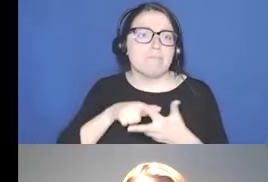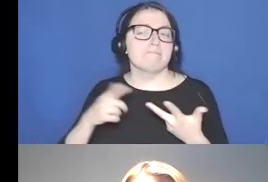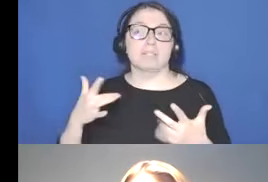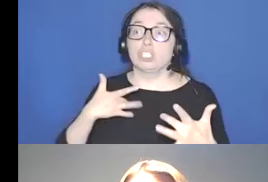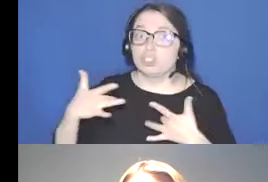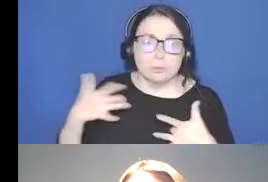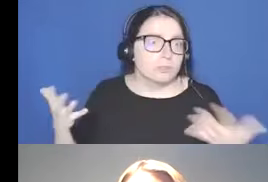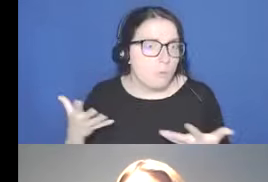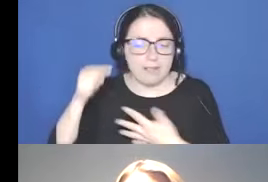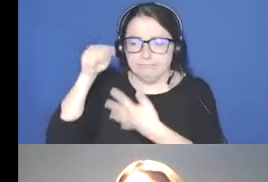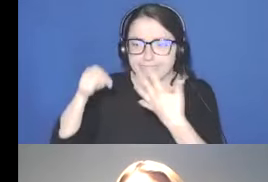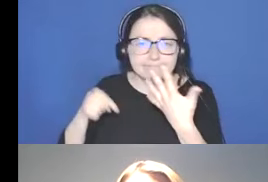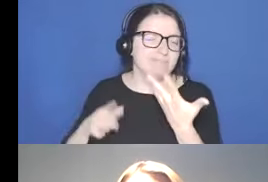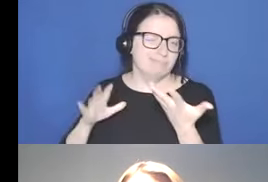concerns?